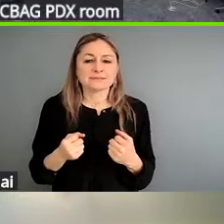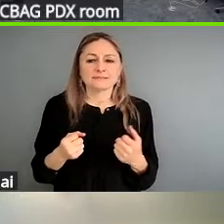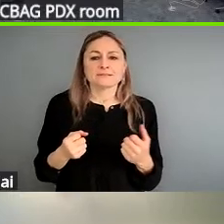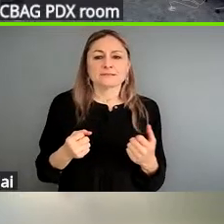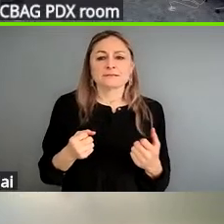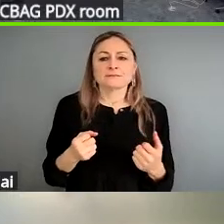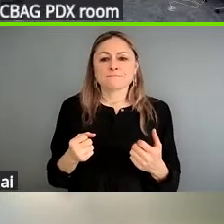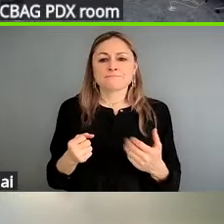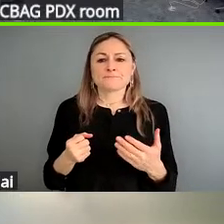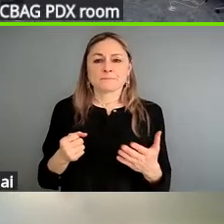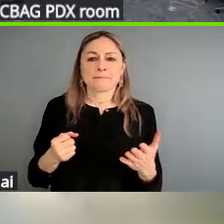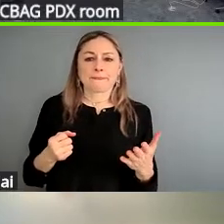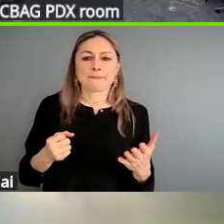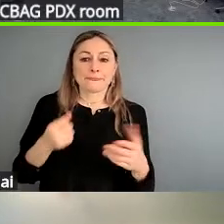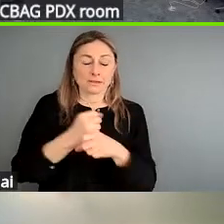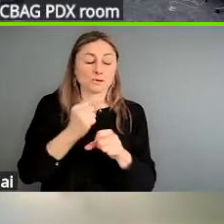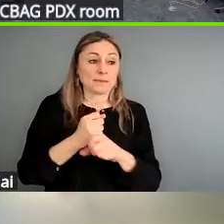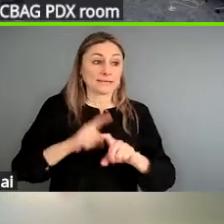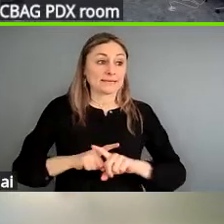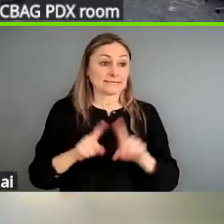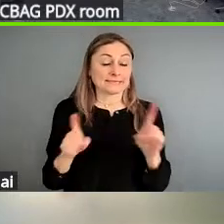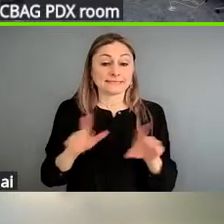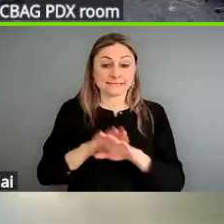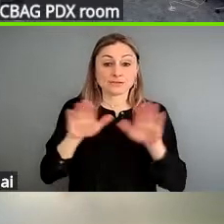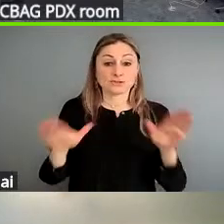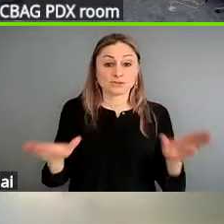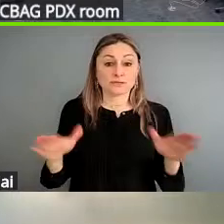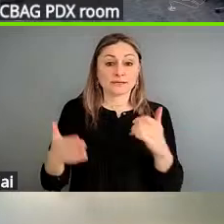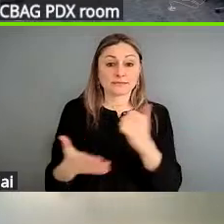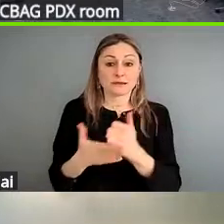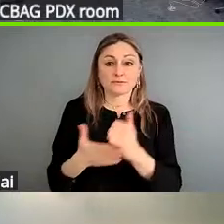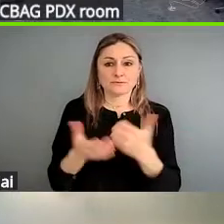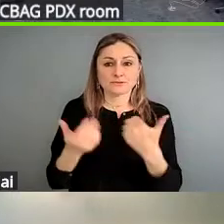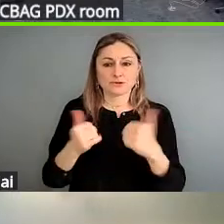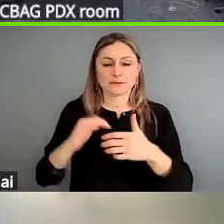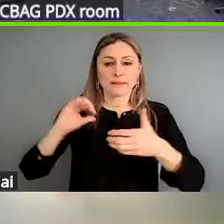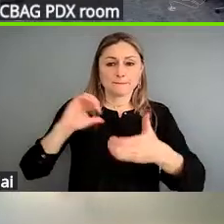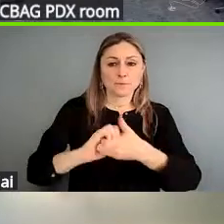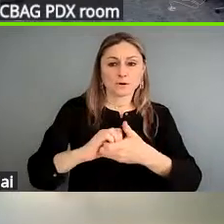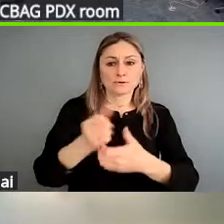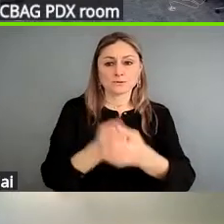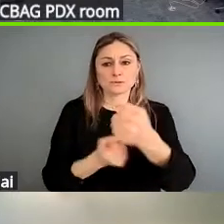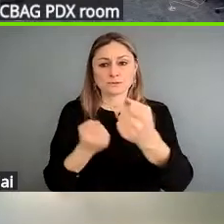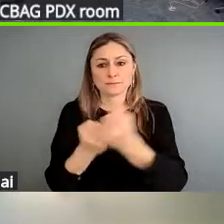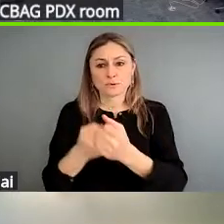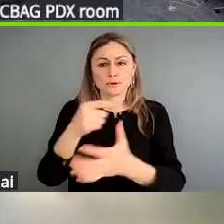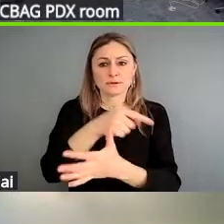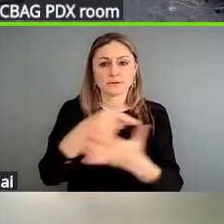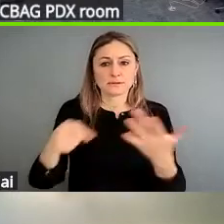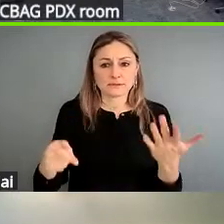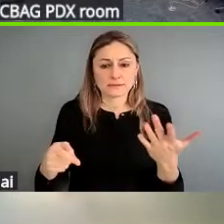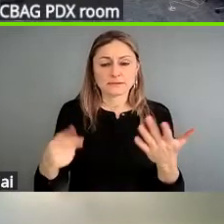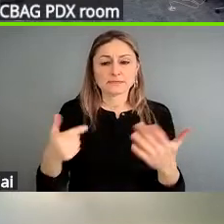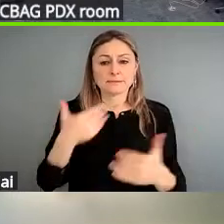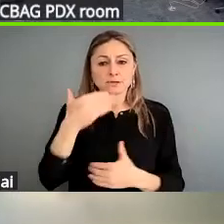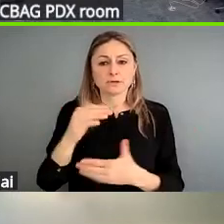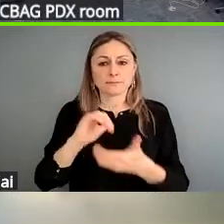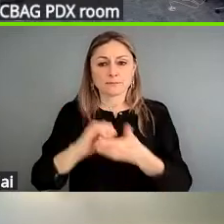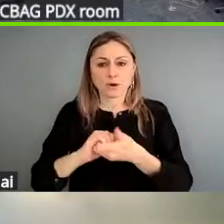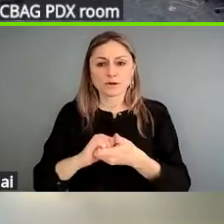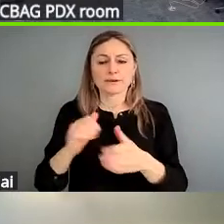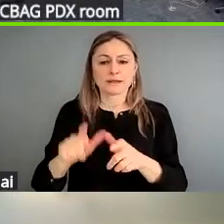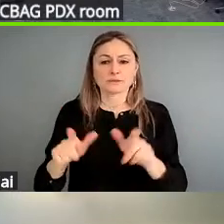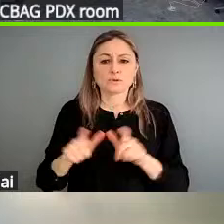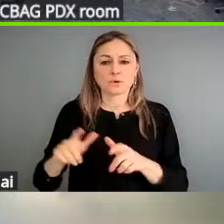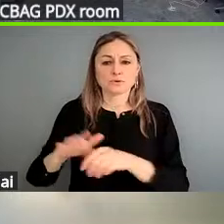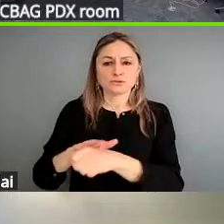you're making a distinction that's really helpful. And the idea of trying to be a partner to support these things and to be a good partner with local jurisdictions